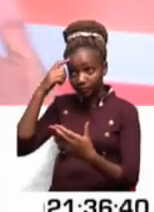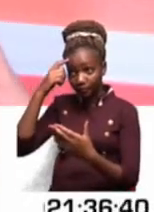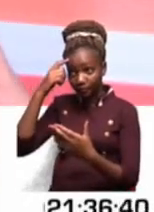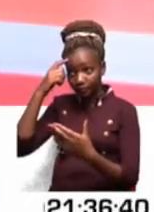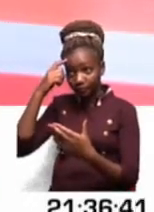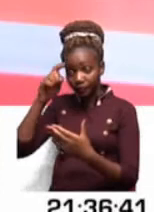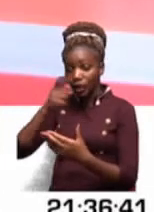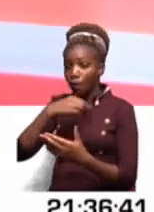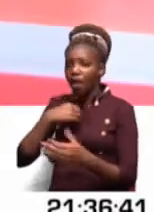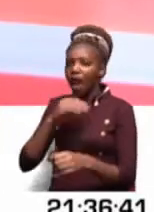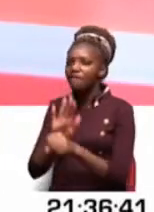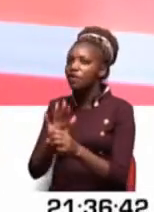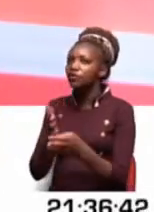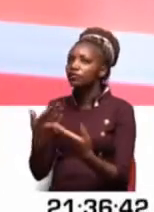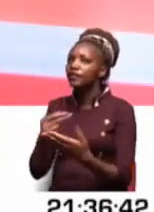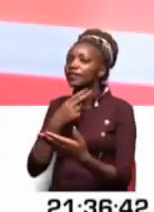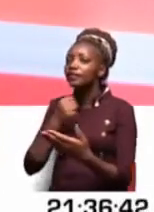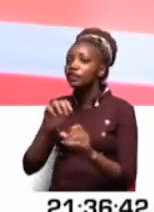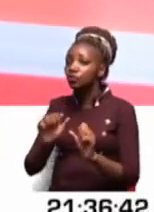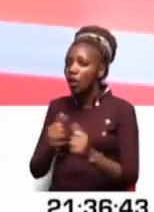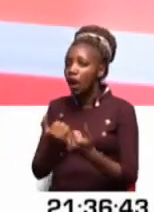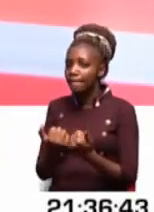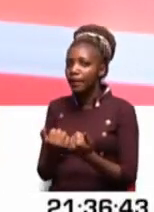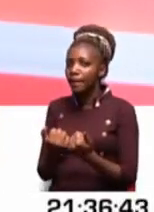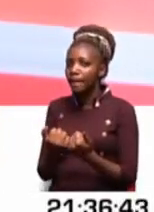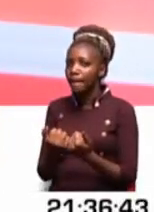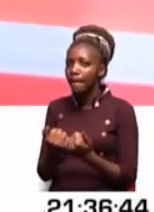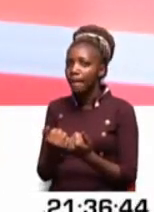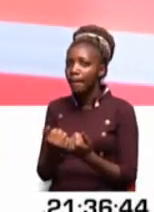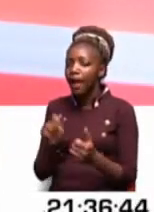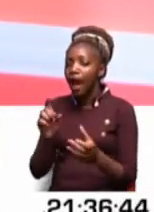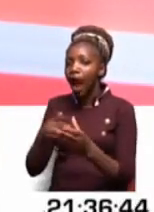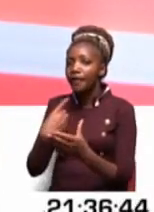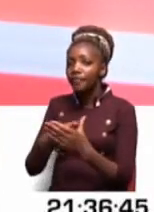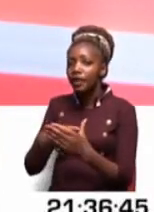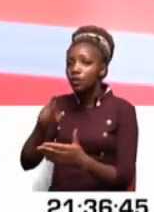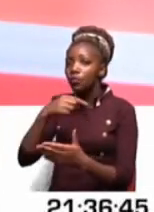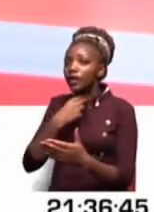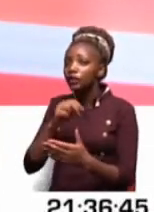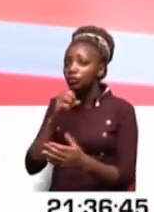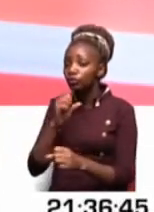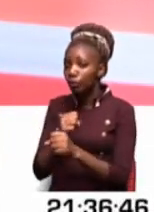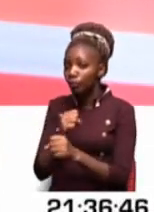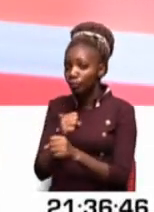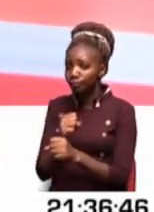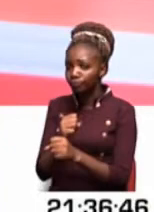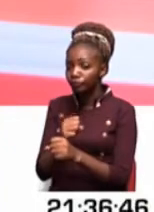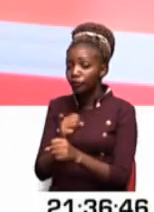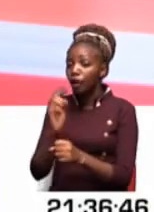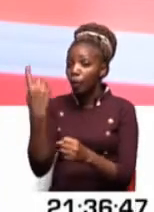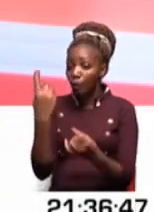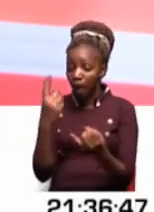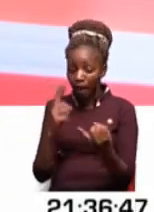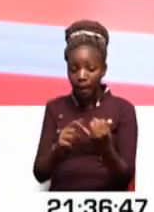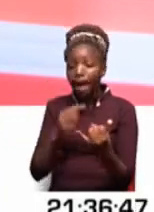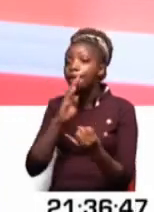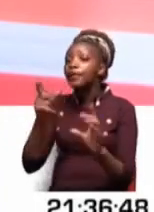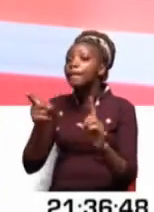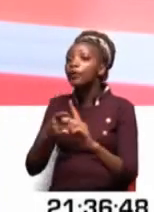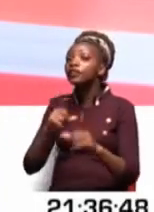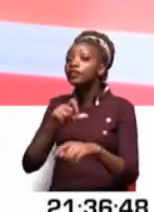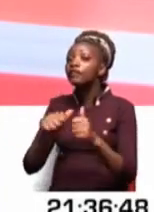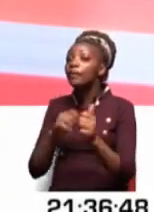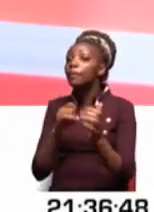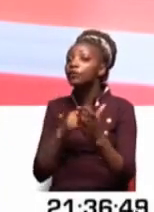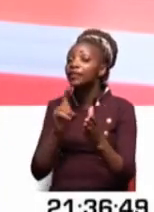many things that will need to be done. And what we need to do is, one is be positive about it, and